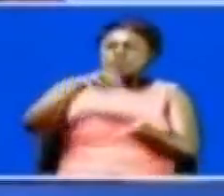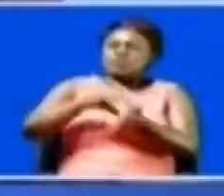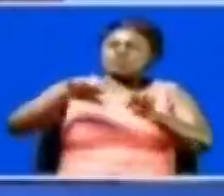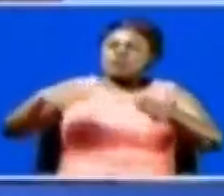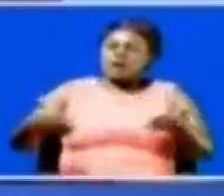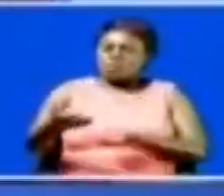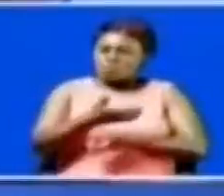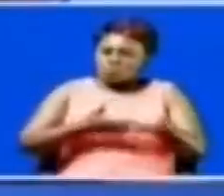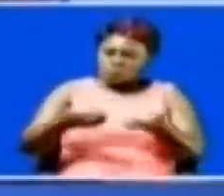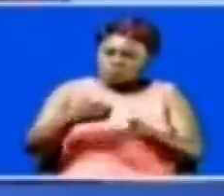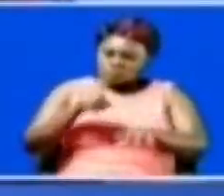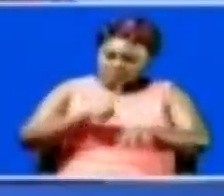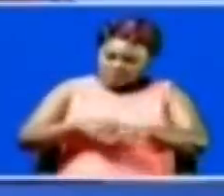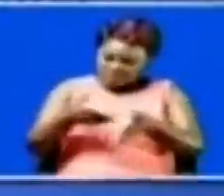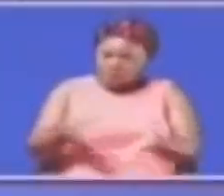do you describe it at this point?